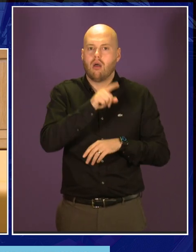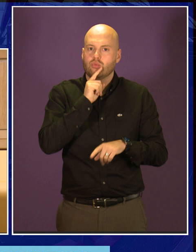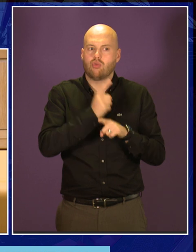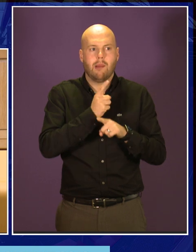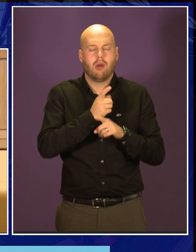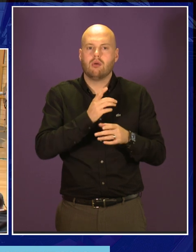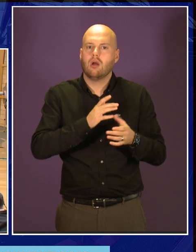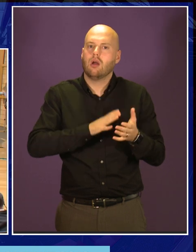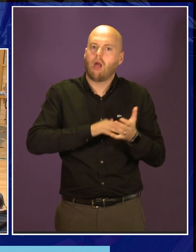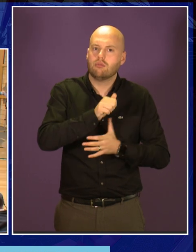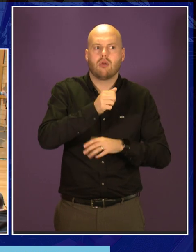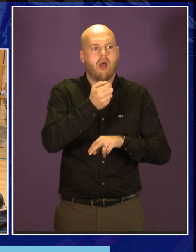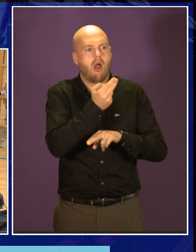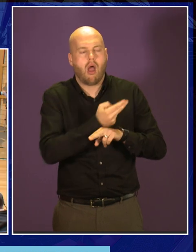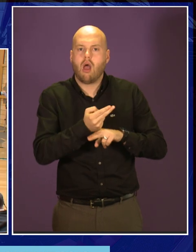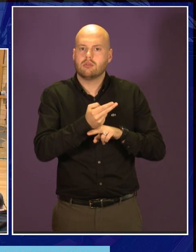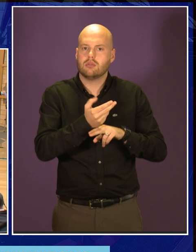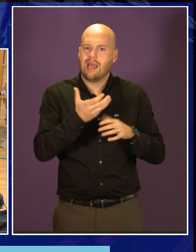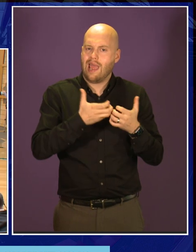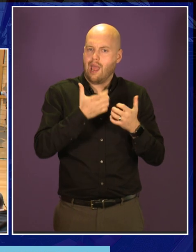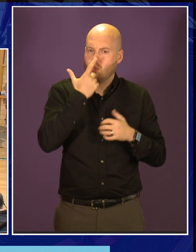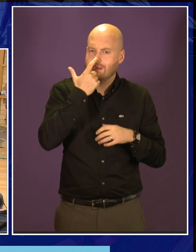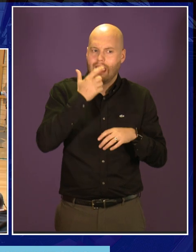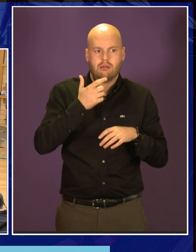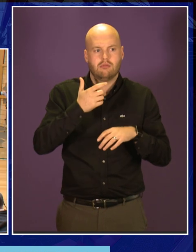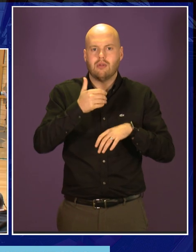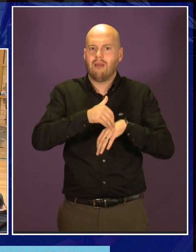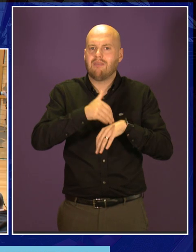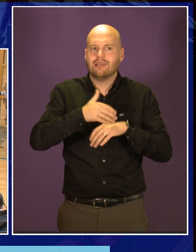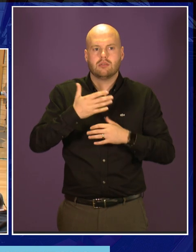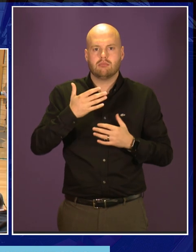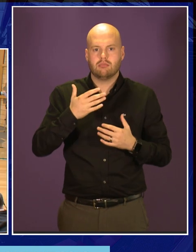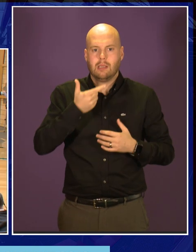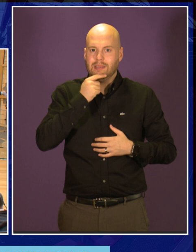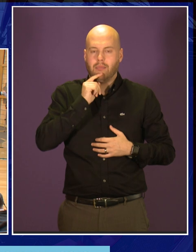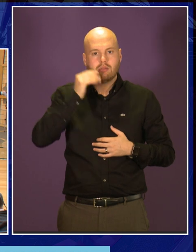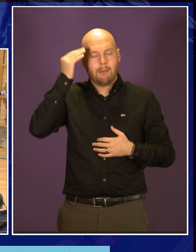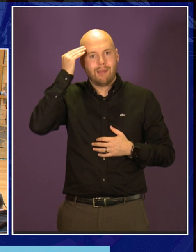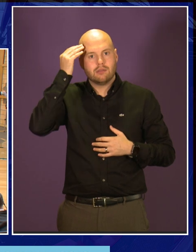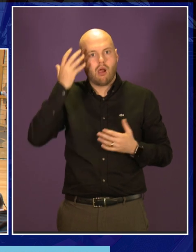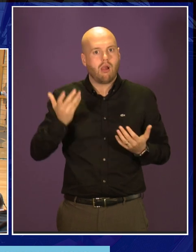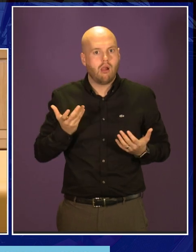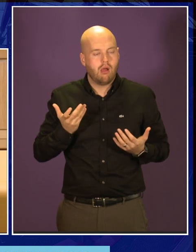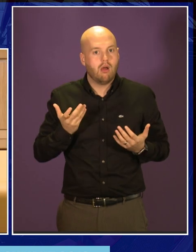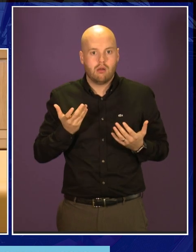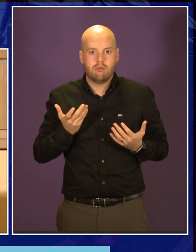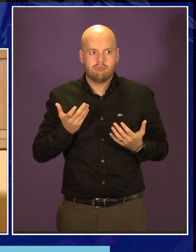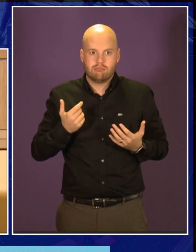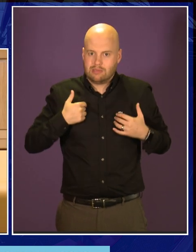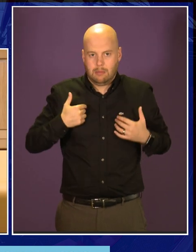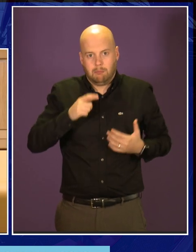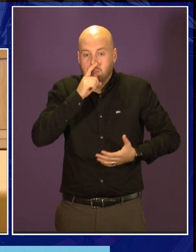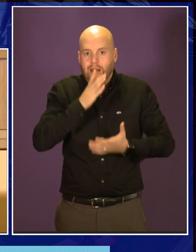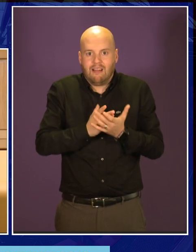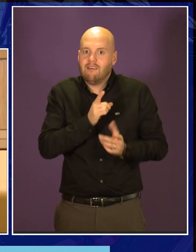culture, art, and the mental status of different people and so forth and so on, I have every belief